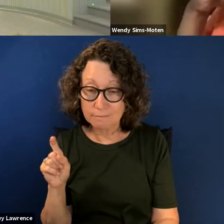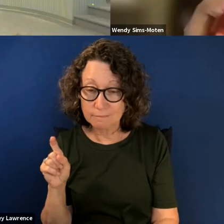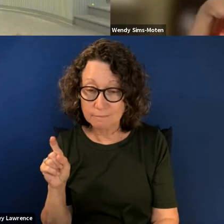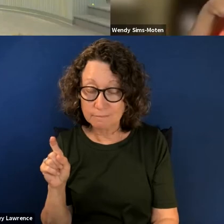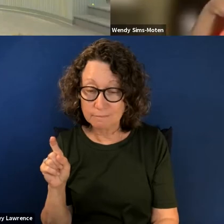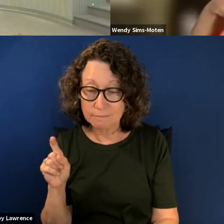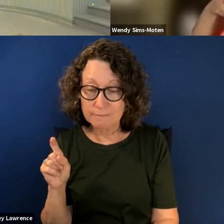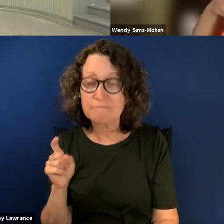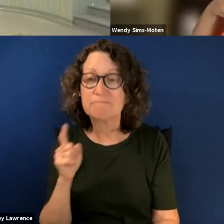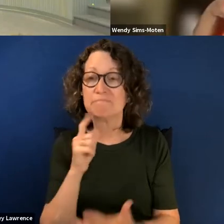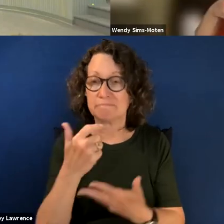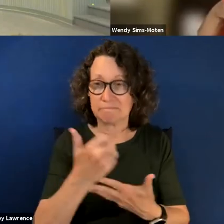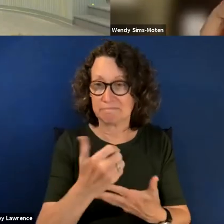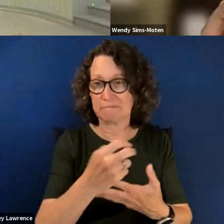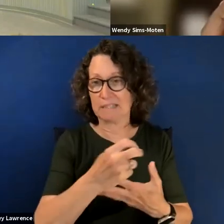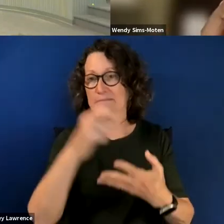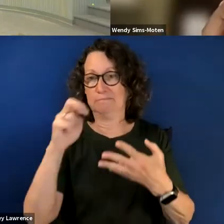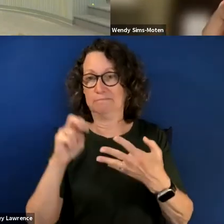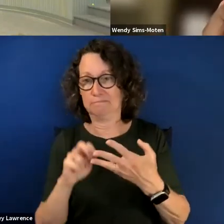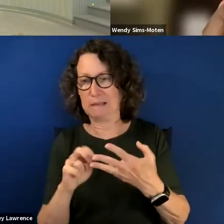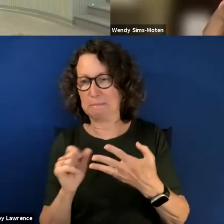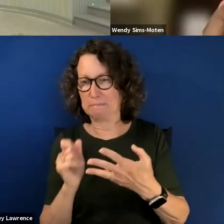I will come back to her.